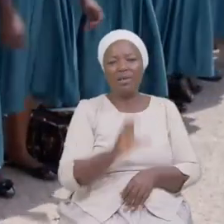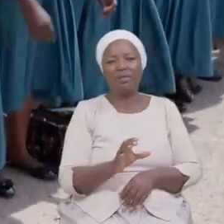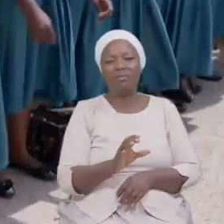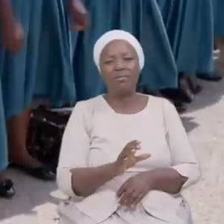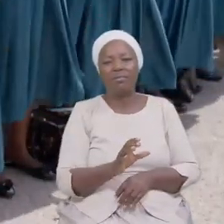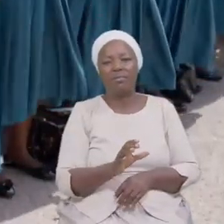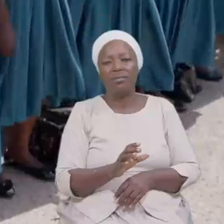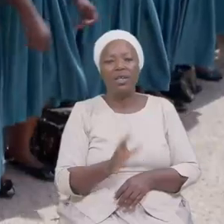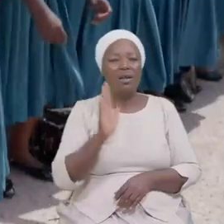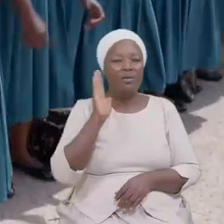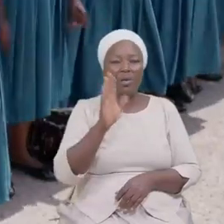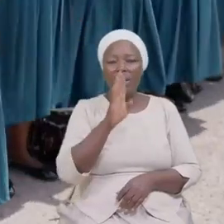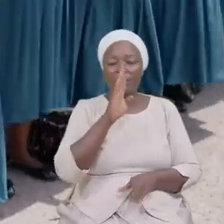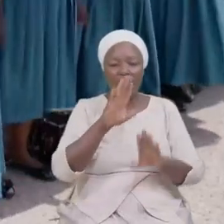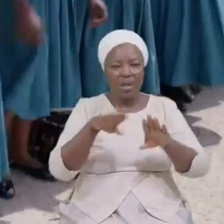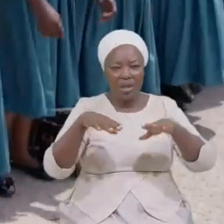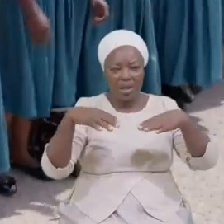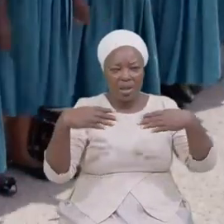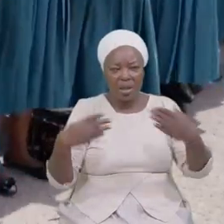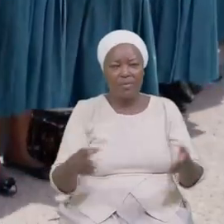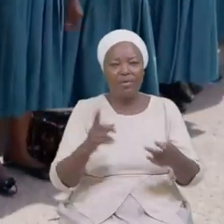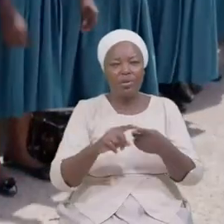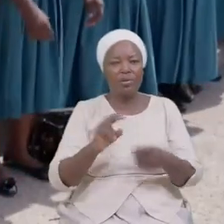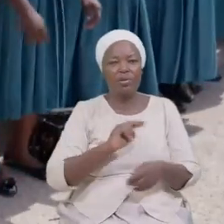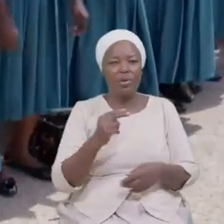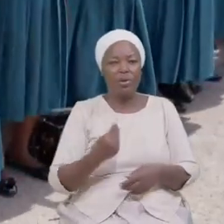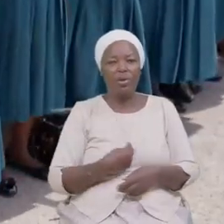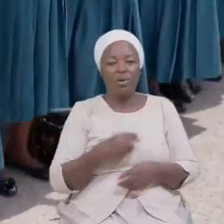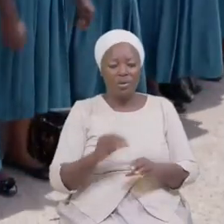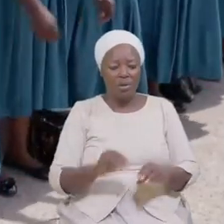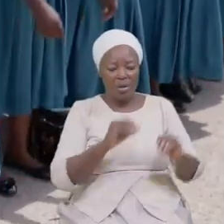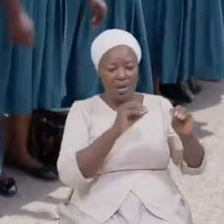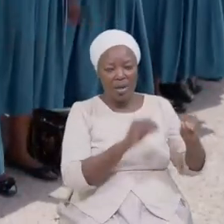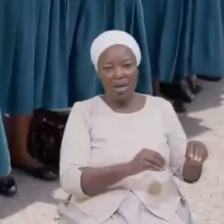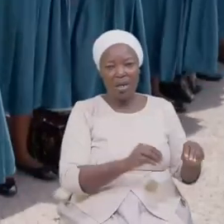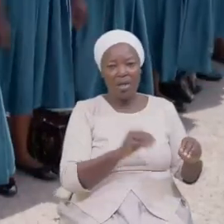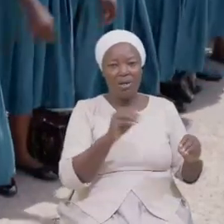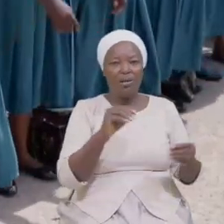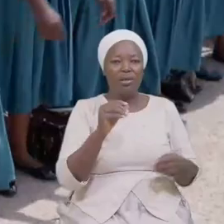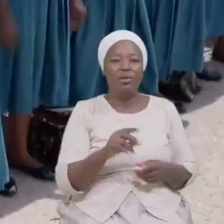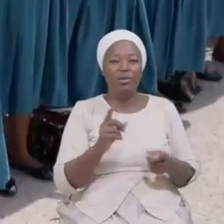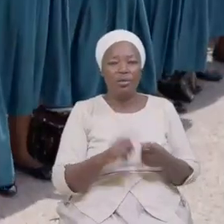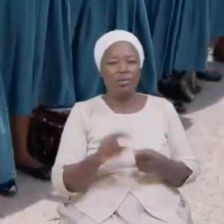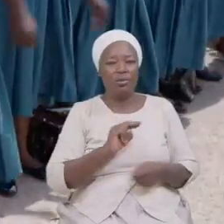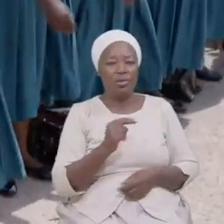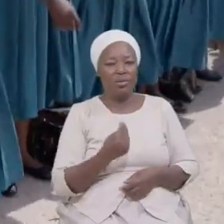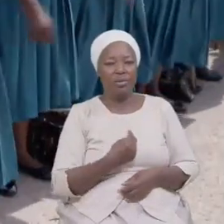will be given to us, laid to our record.